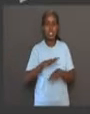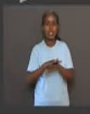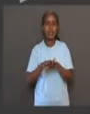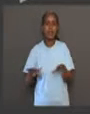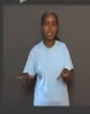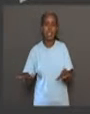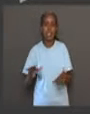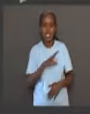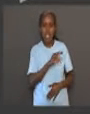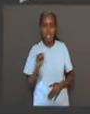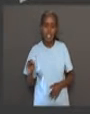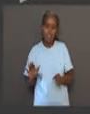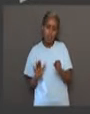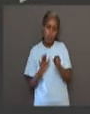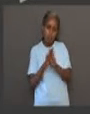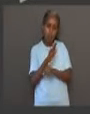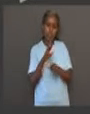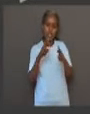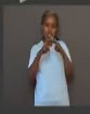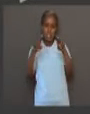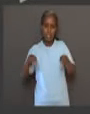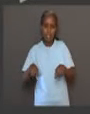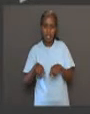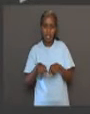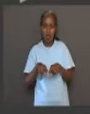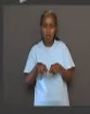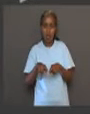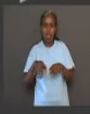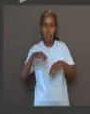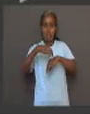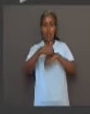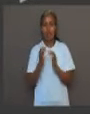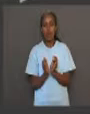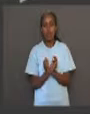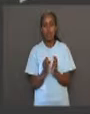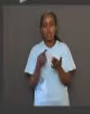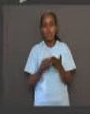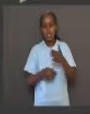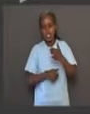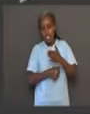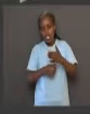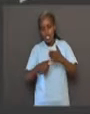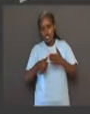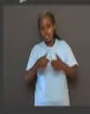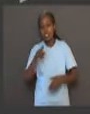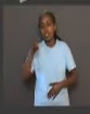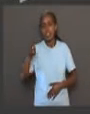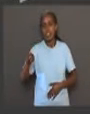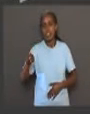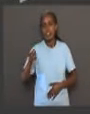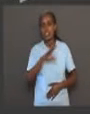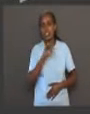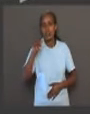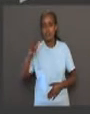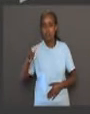planes and complete a rectangular box whose edges end x,